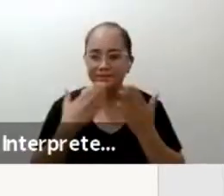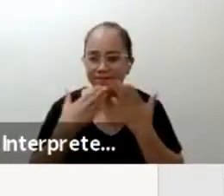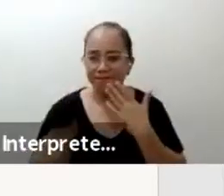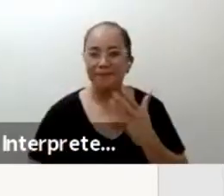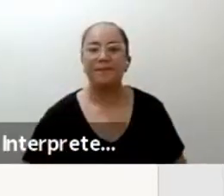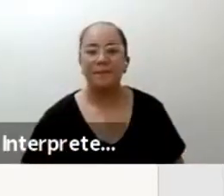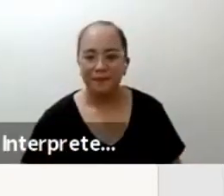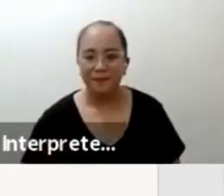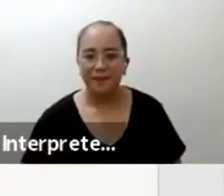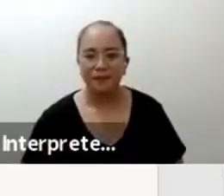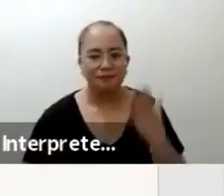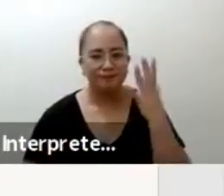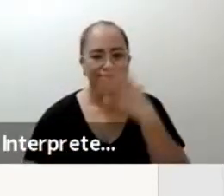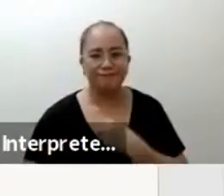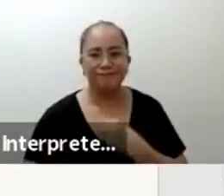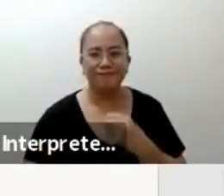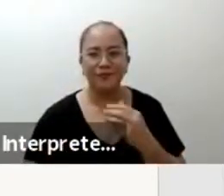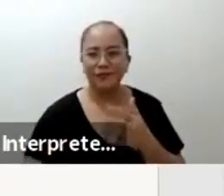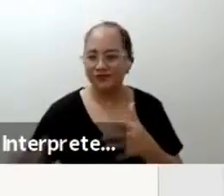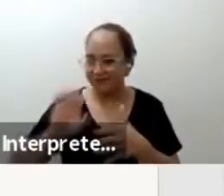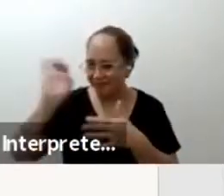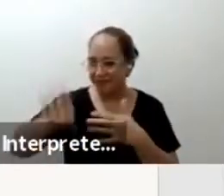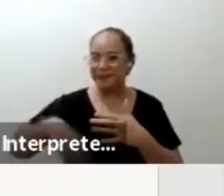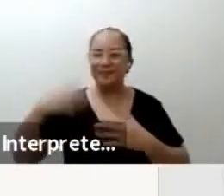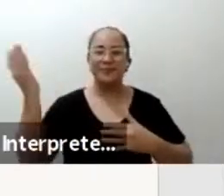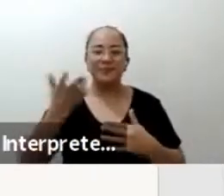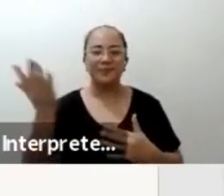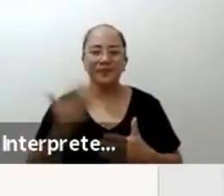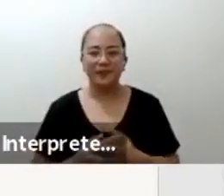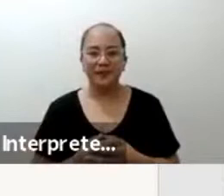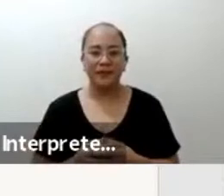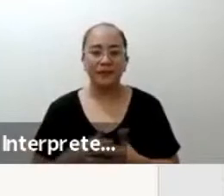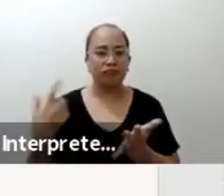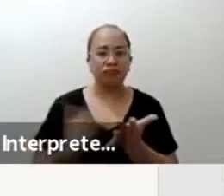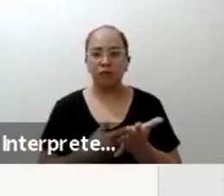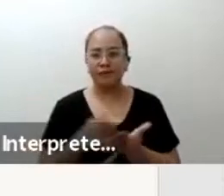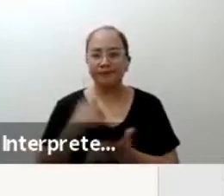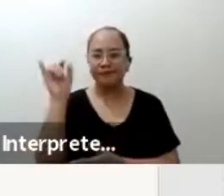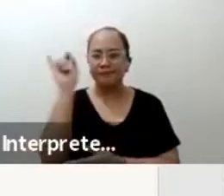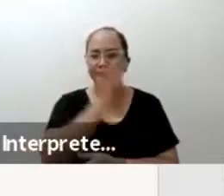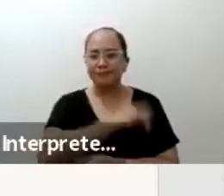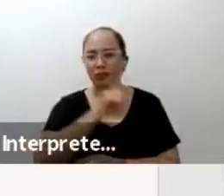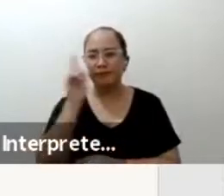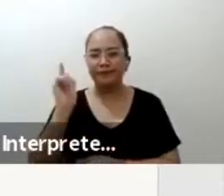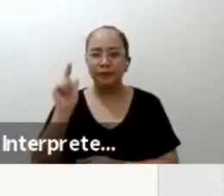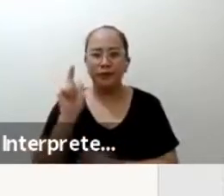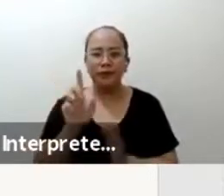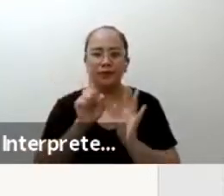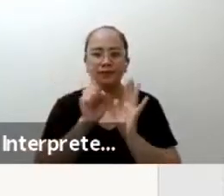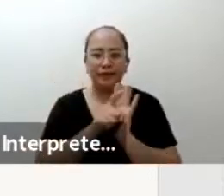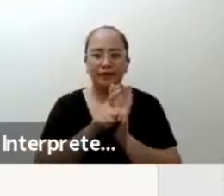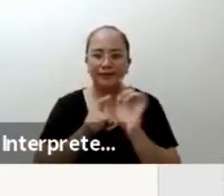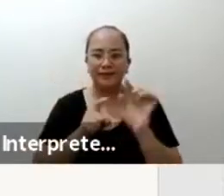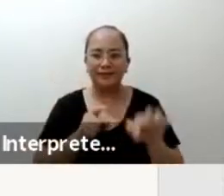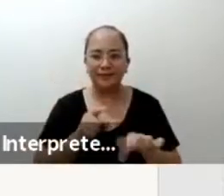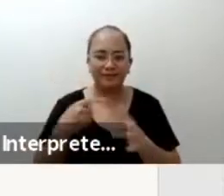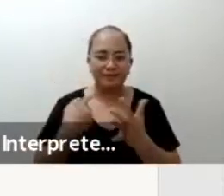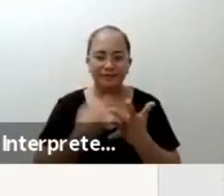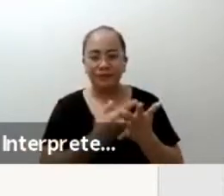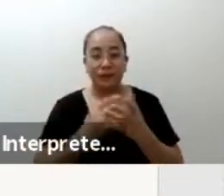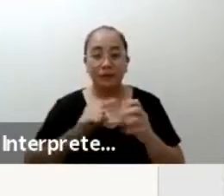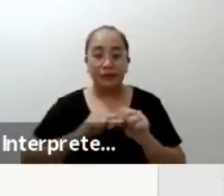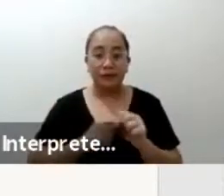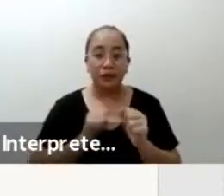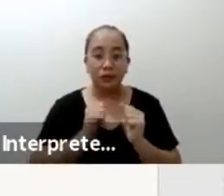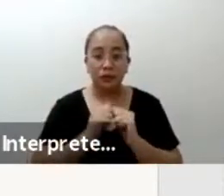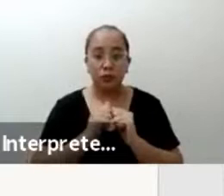Galing ng ending mo, no? Let's all discuss this. Naku, we have 20 minutes to discuss all of these. If I may just start with